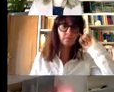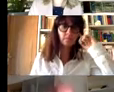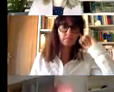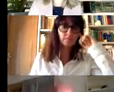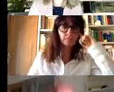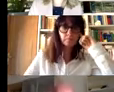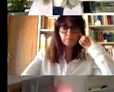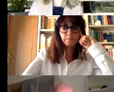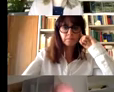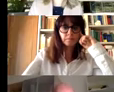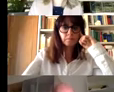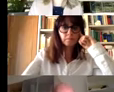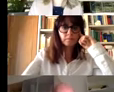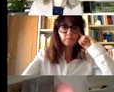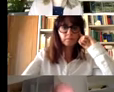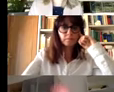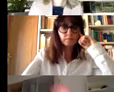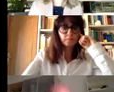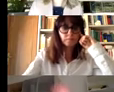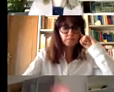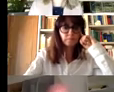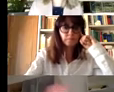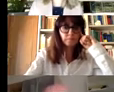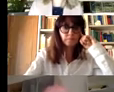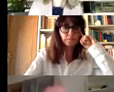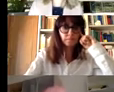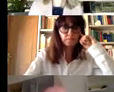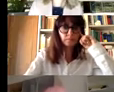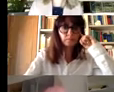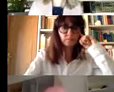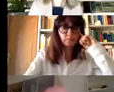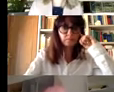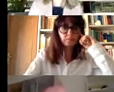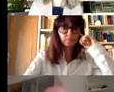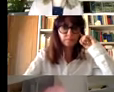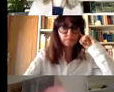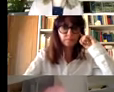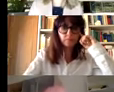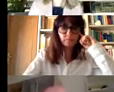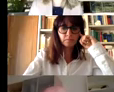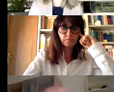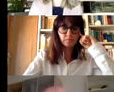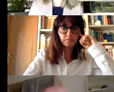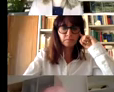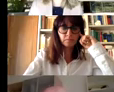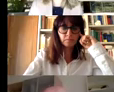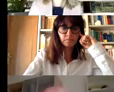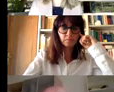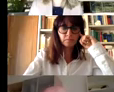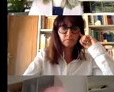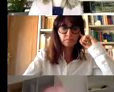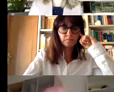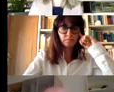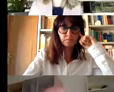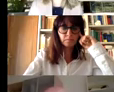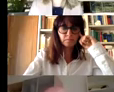provisions at the moment established by the directive with reference to the extension of